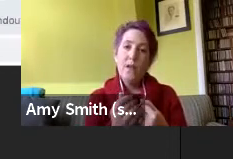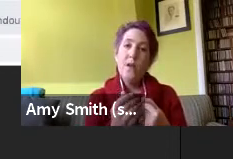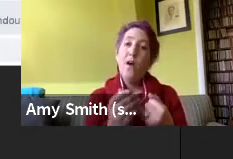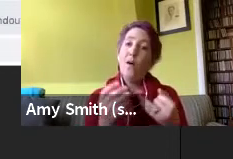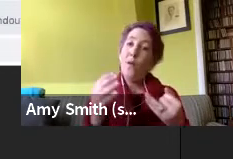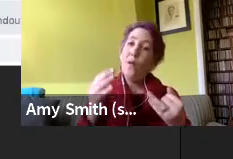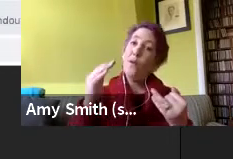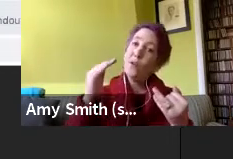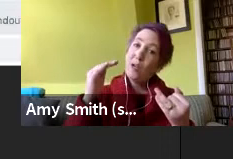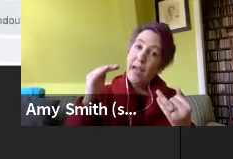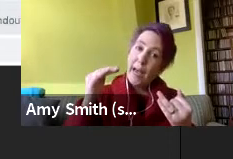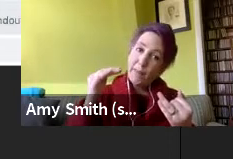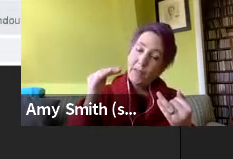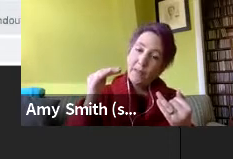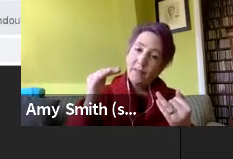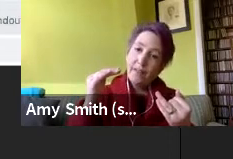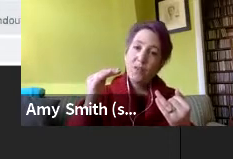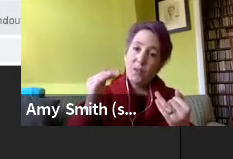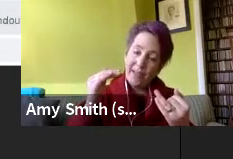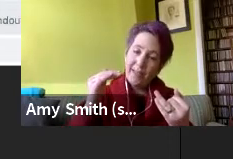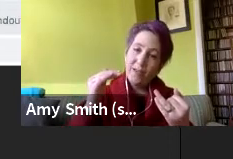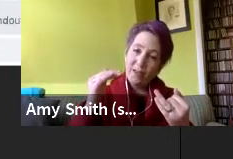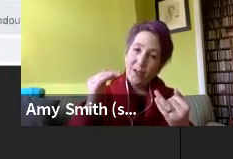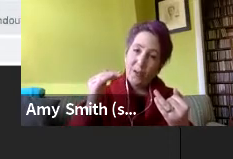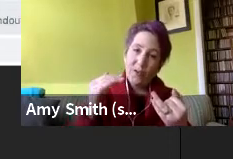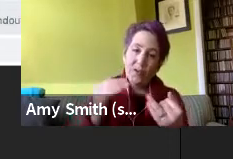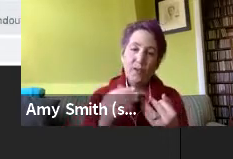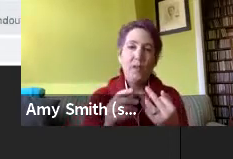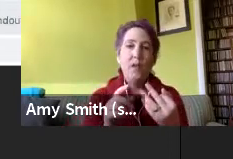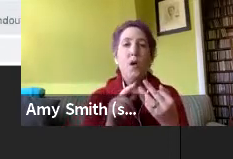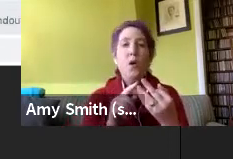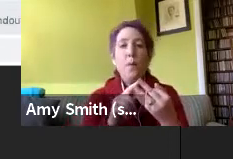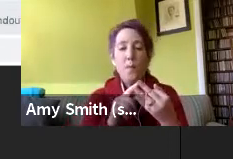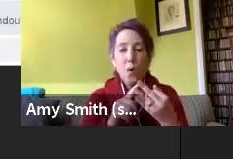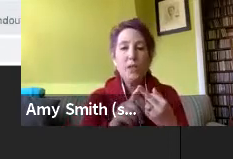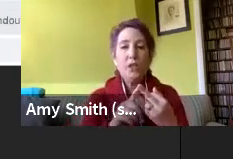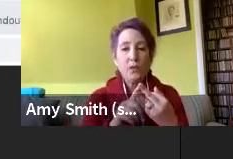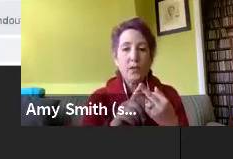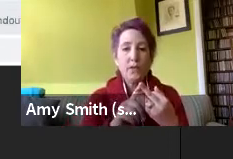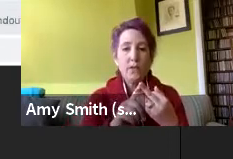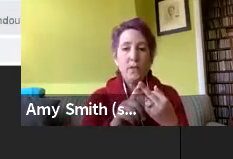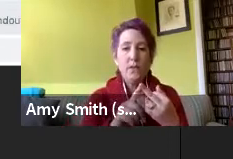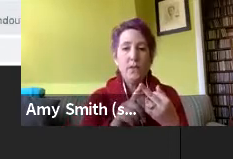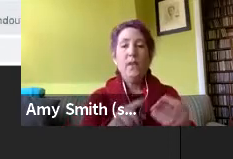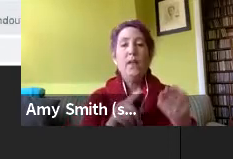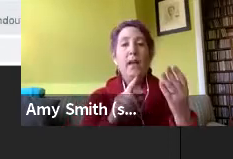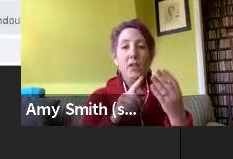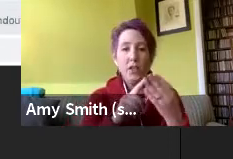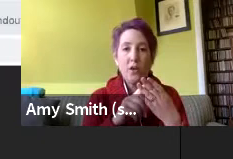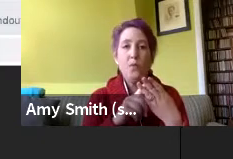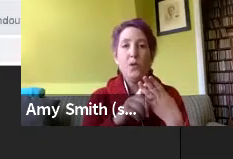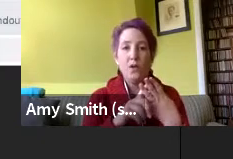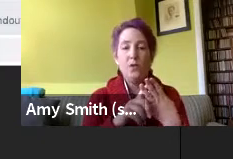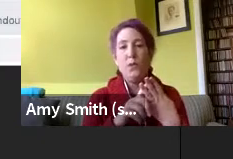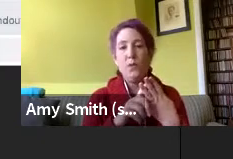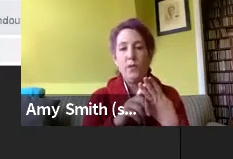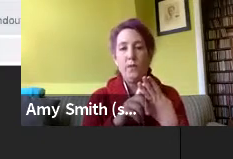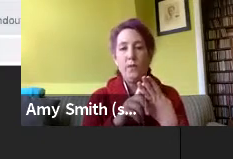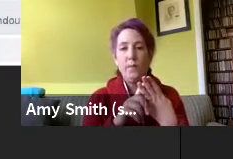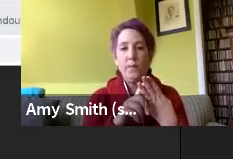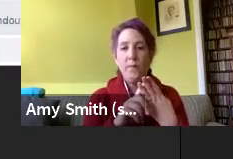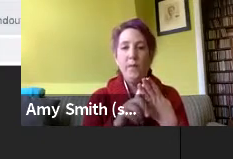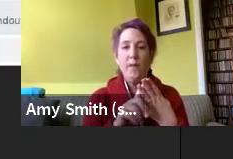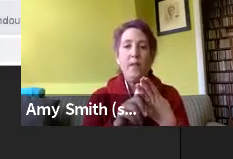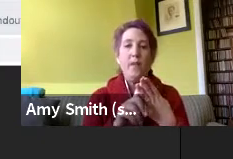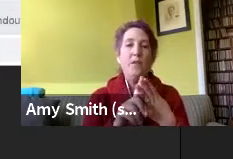taxes, although those are capped at $10,000, mortgage interest, and charitable